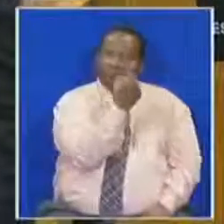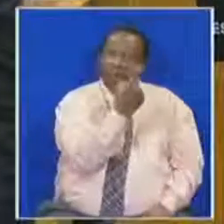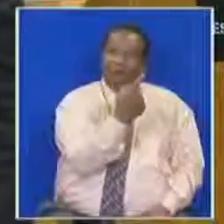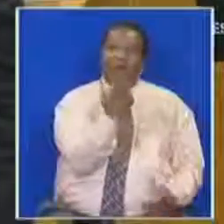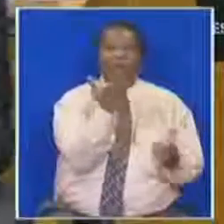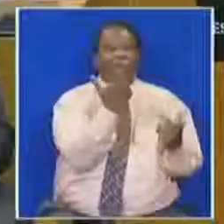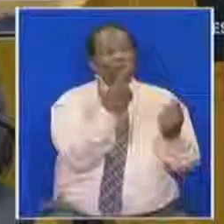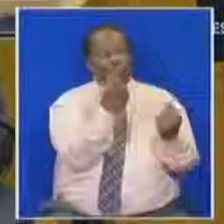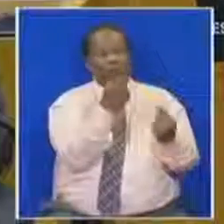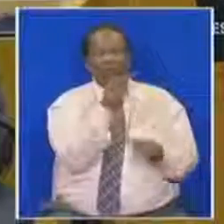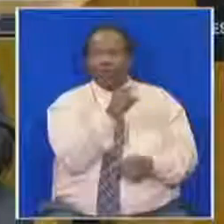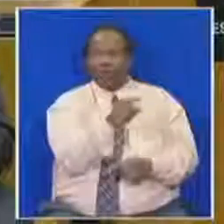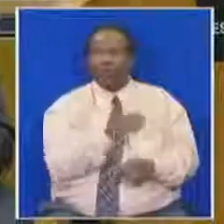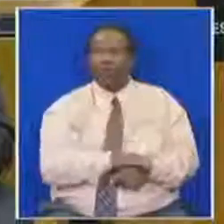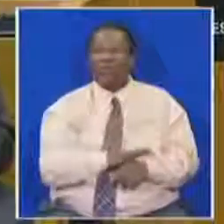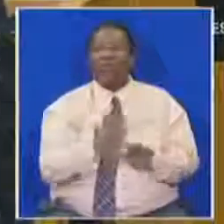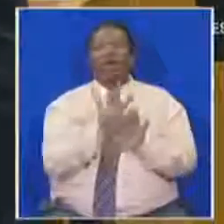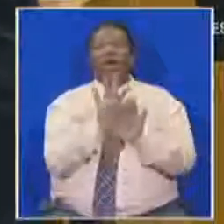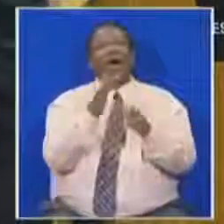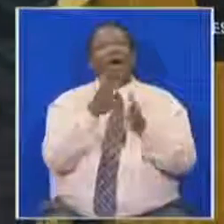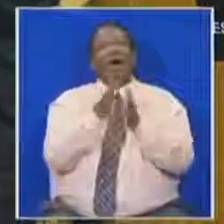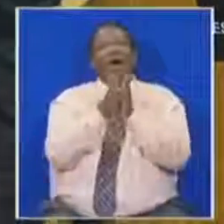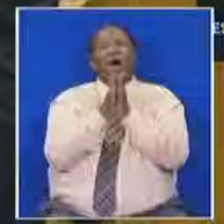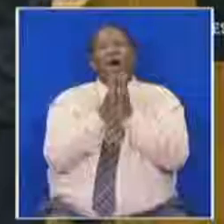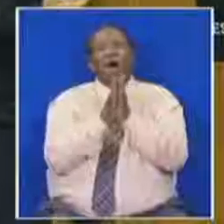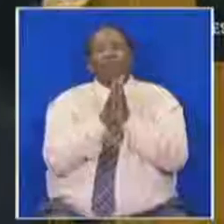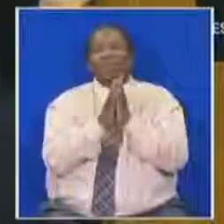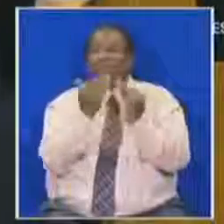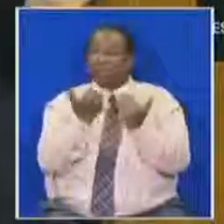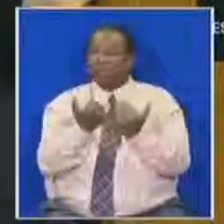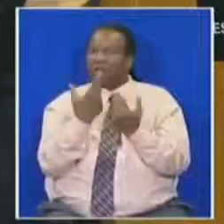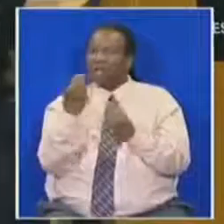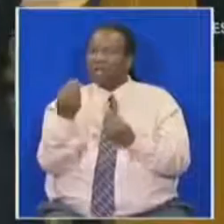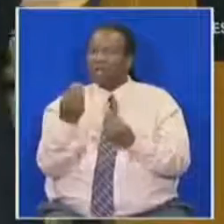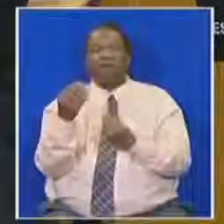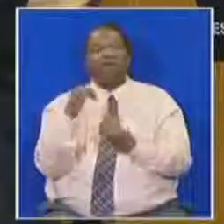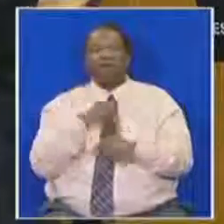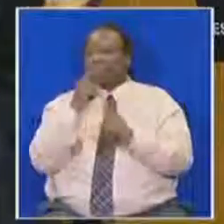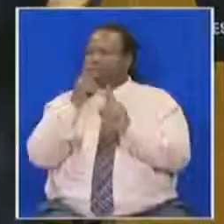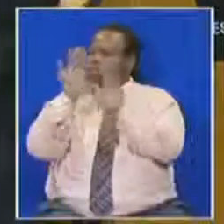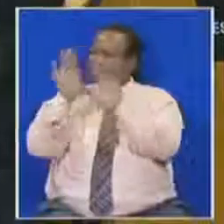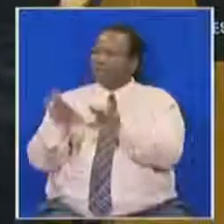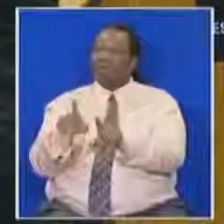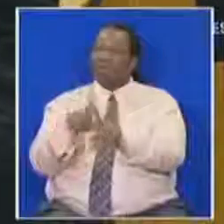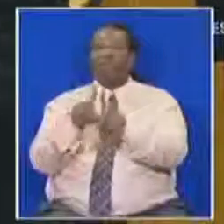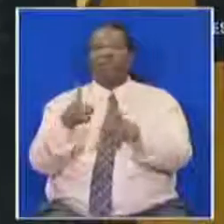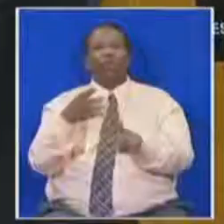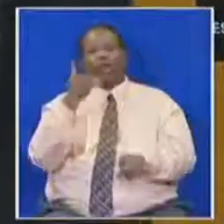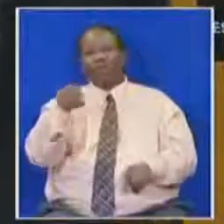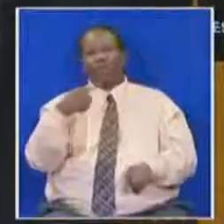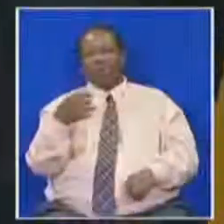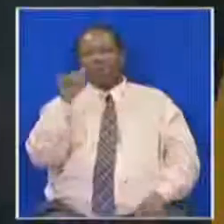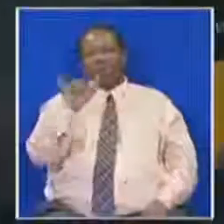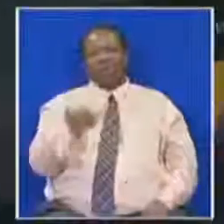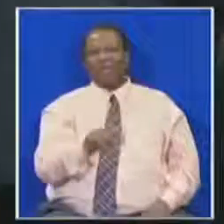order. In this order. House, and I will request that we on a point of honorable chair to stay in this Speaker.